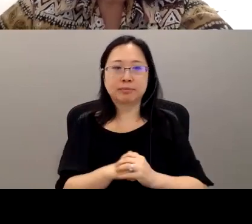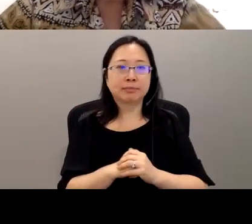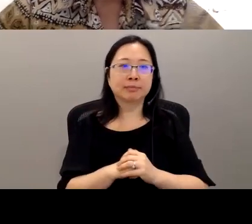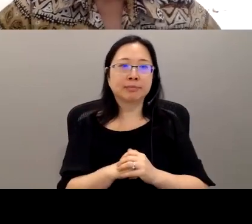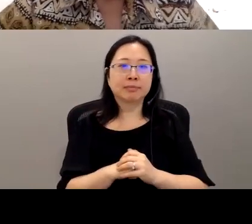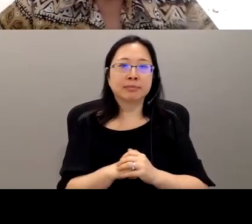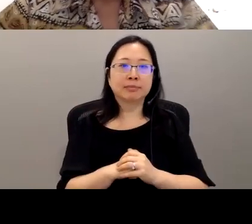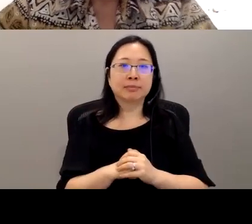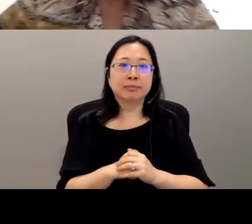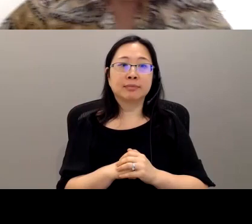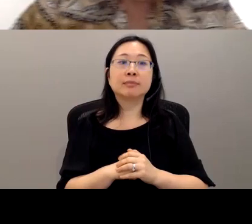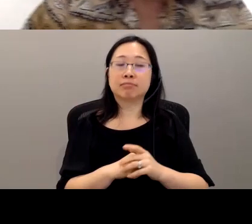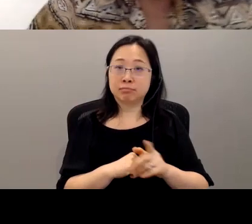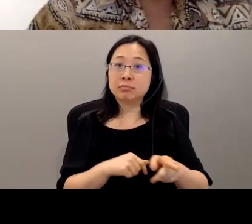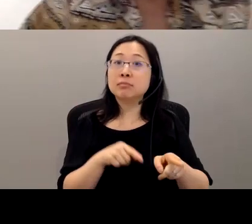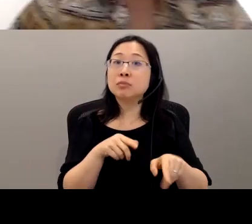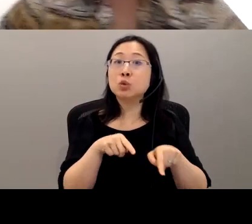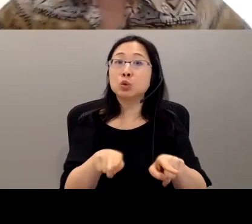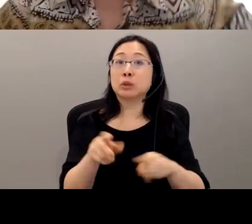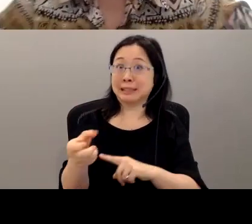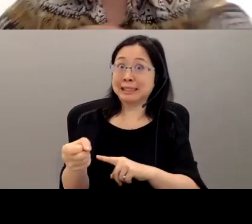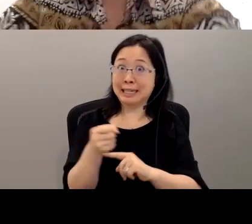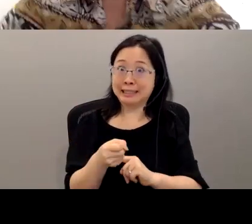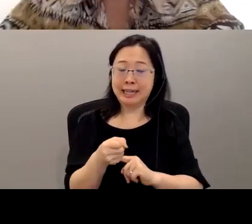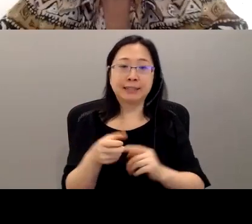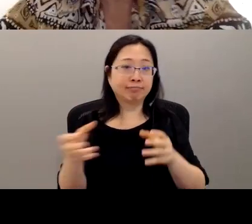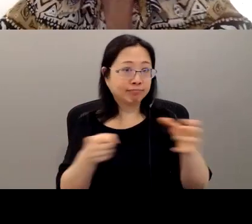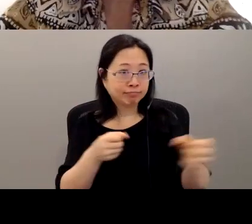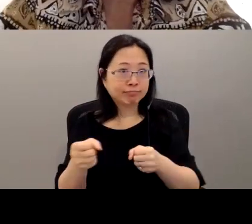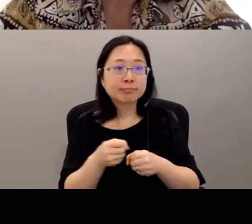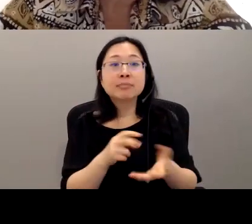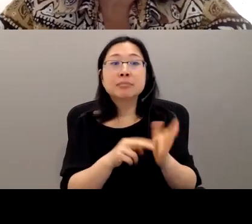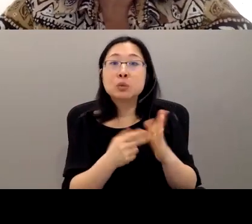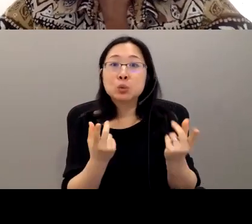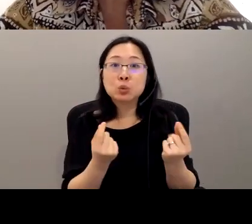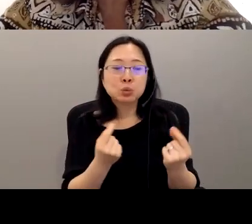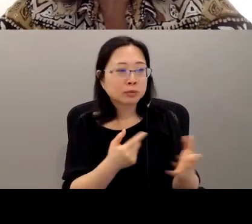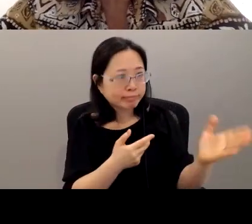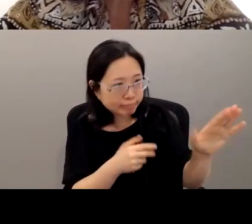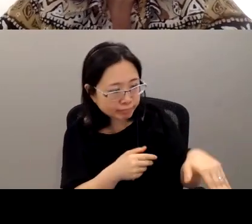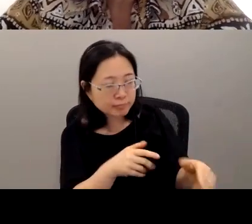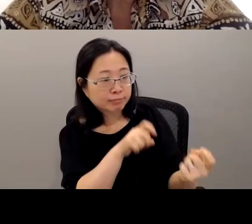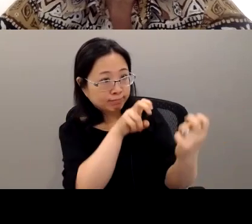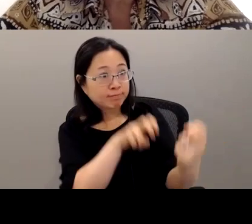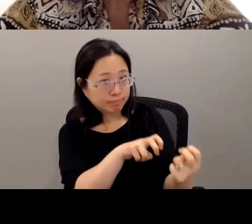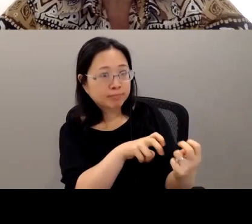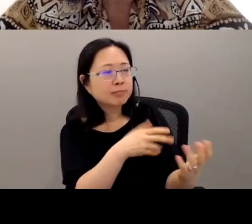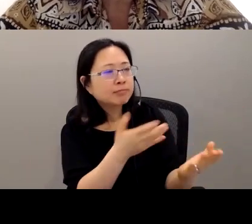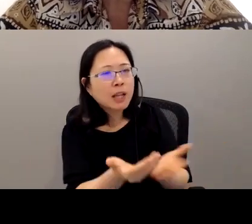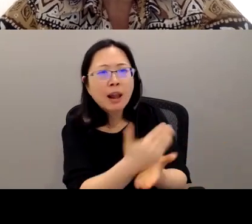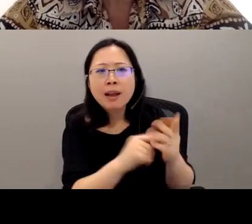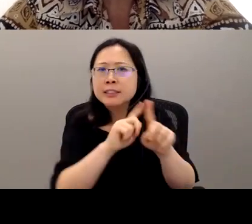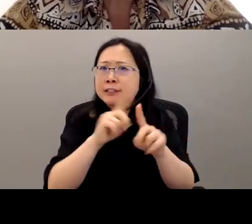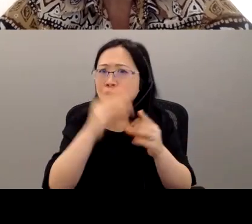So in our intake, we collect all the information from various sources. The referrals can